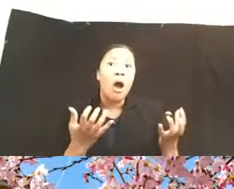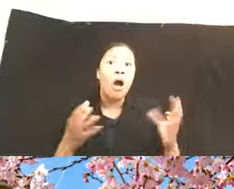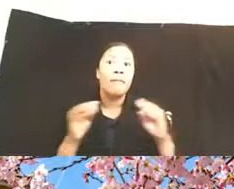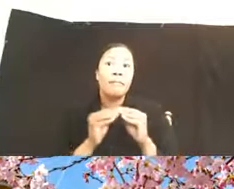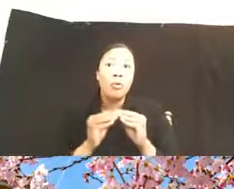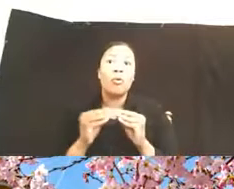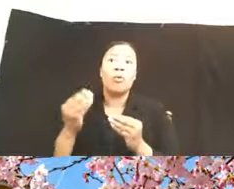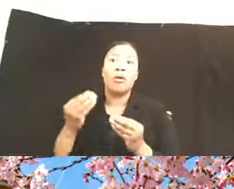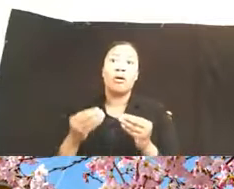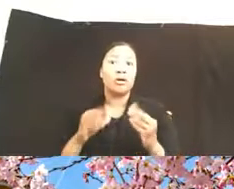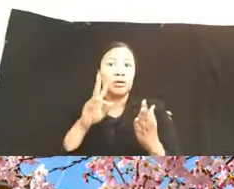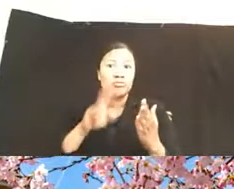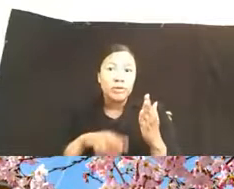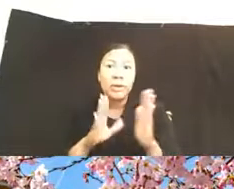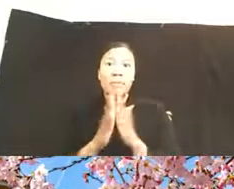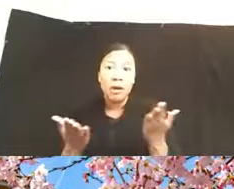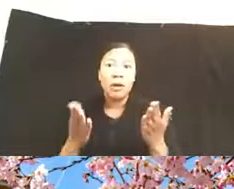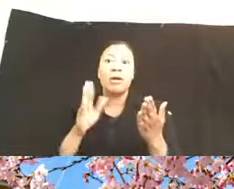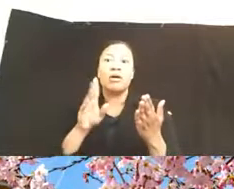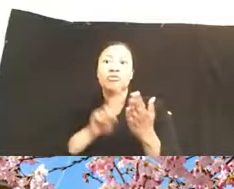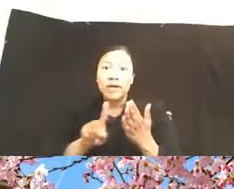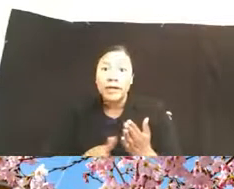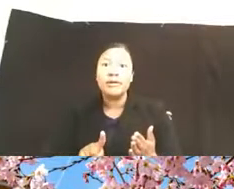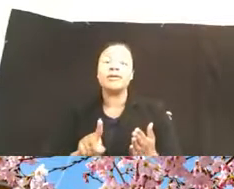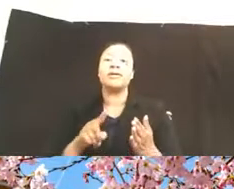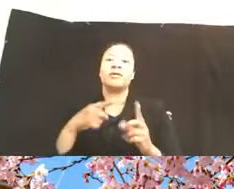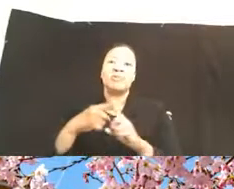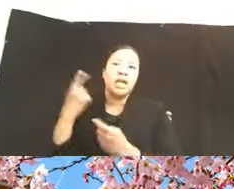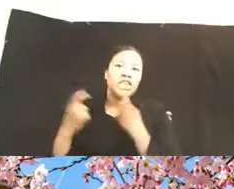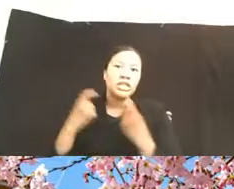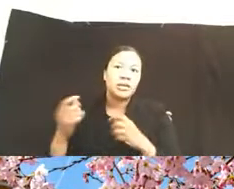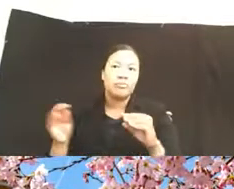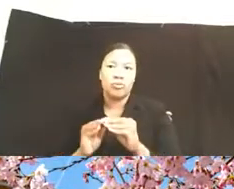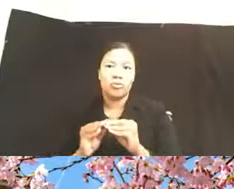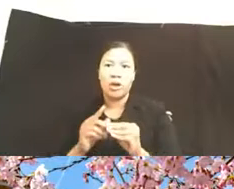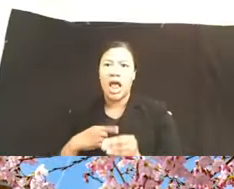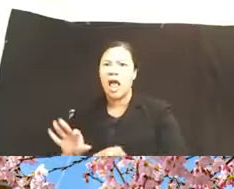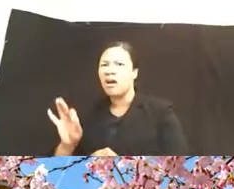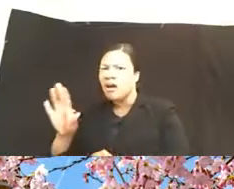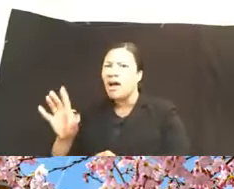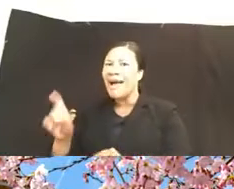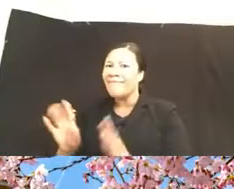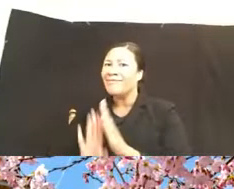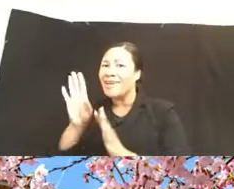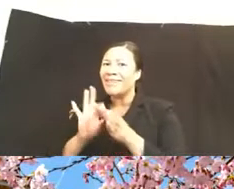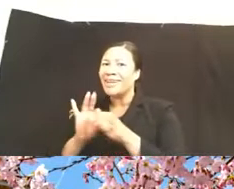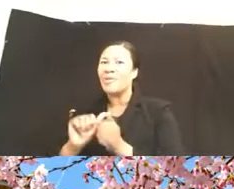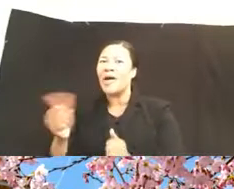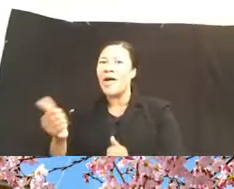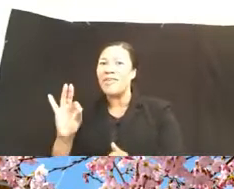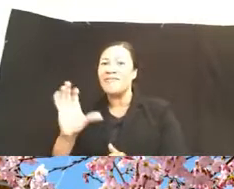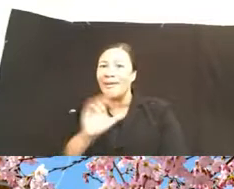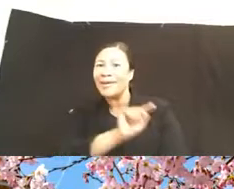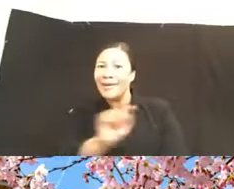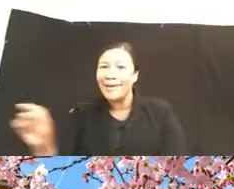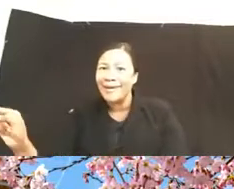questions. I remember saying to her that she had to build relationships with other faculty members. You would agree